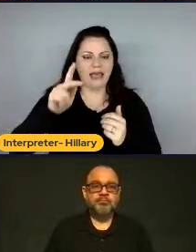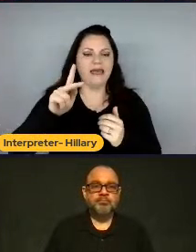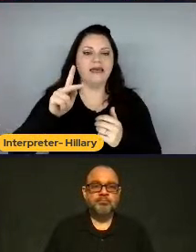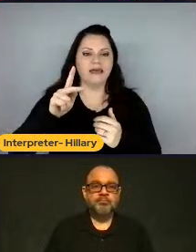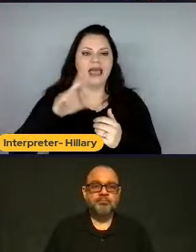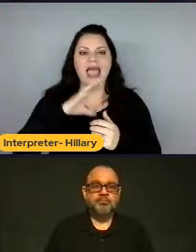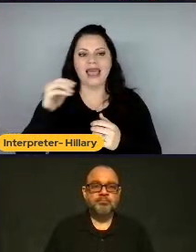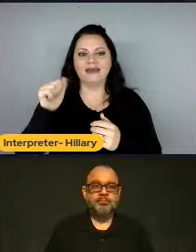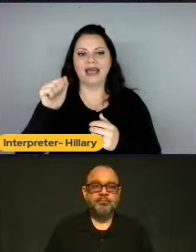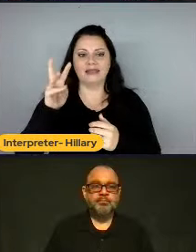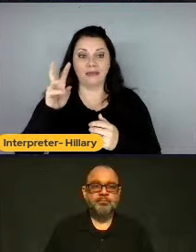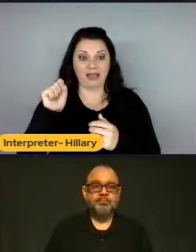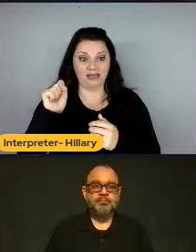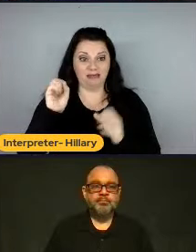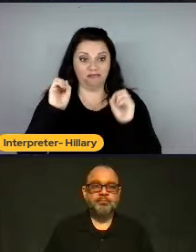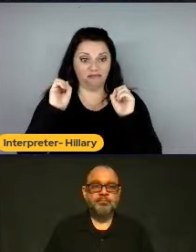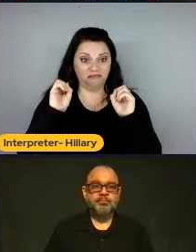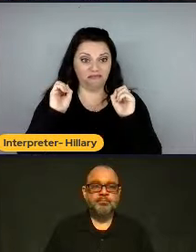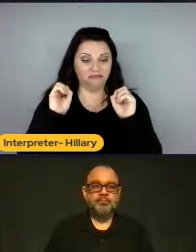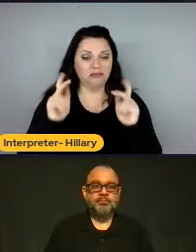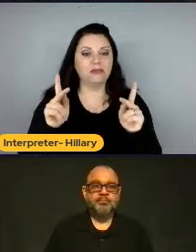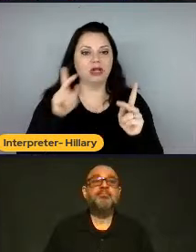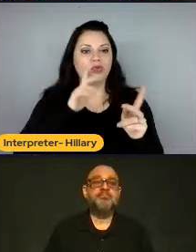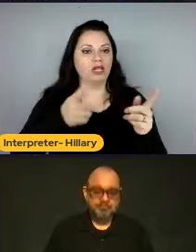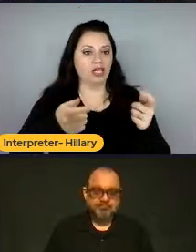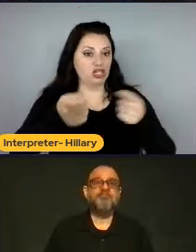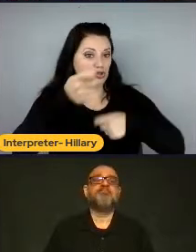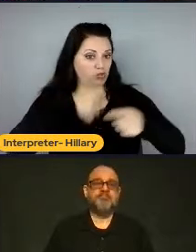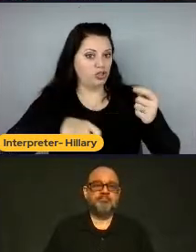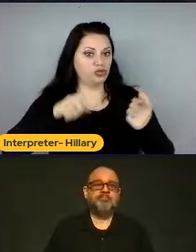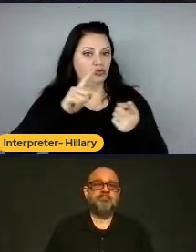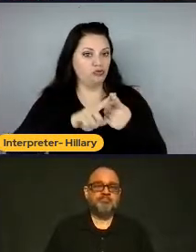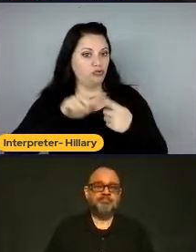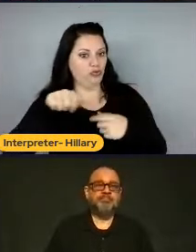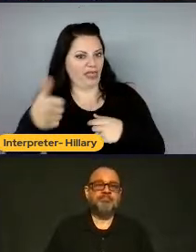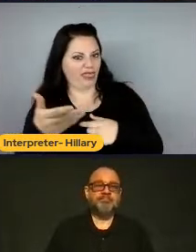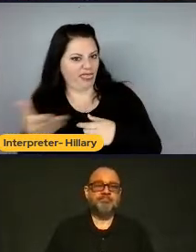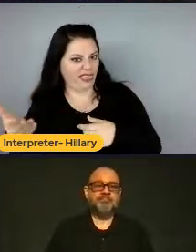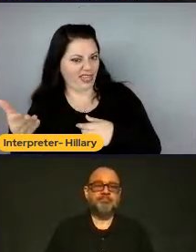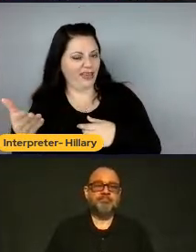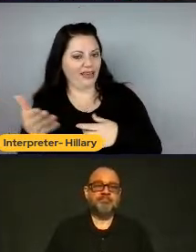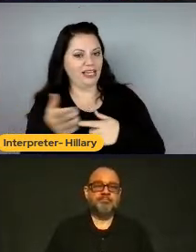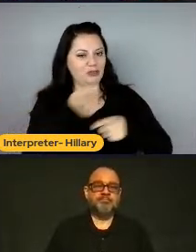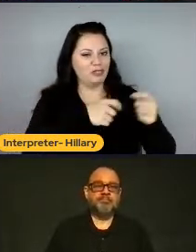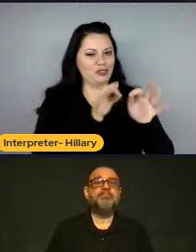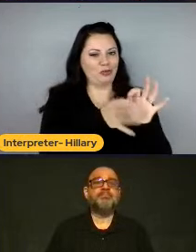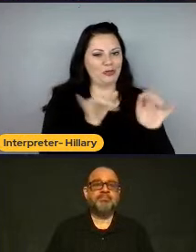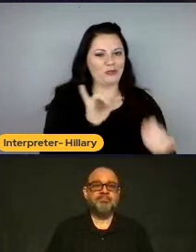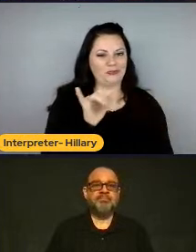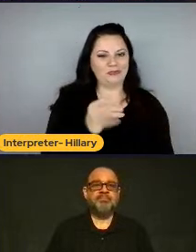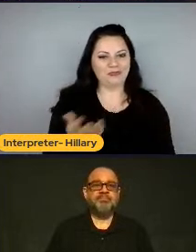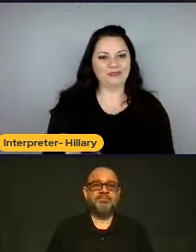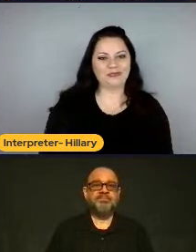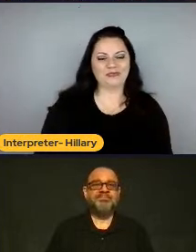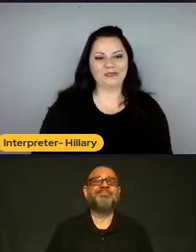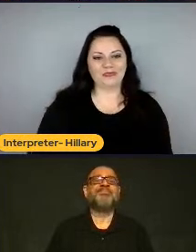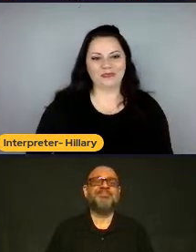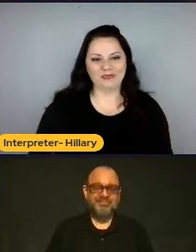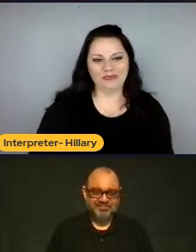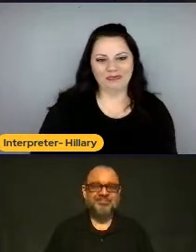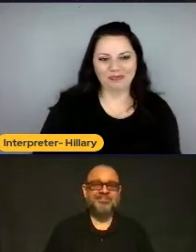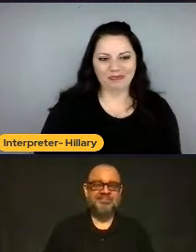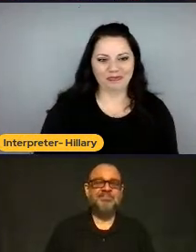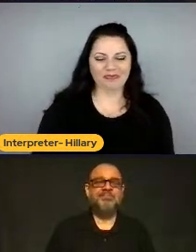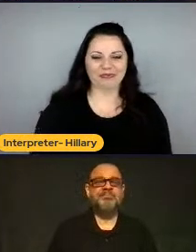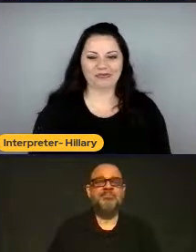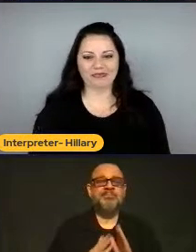and AWS itself. So switching over to a thing, so like that, and I think I can do this.